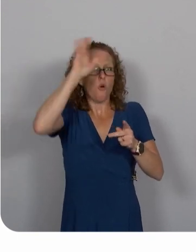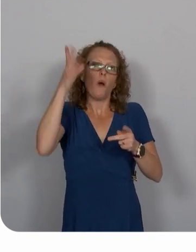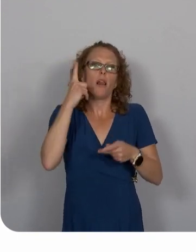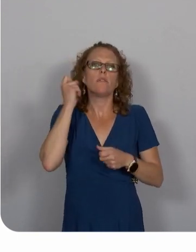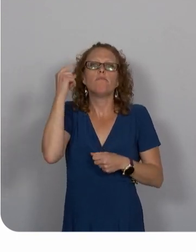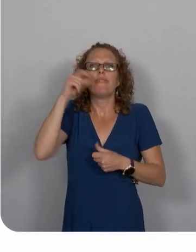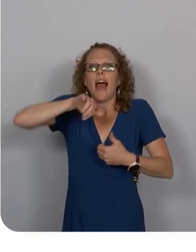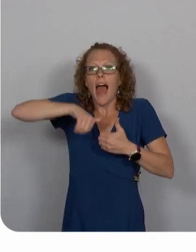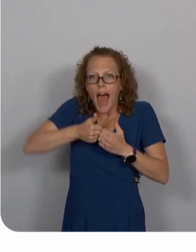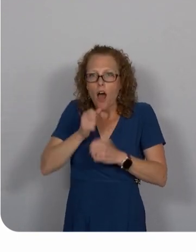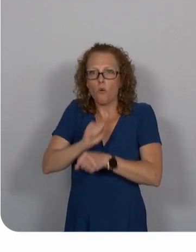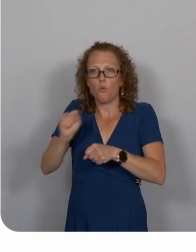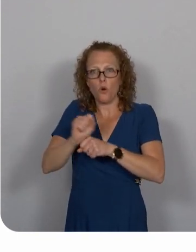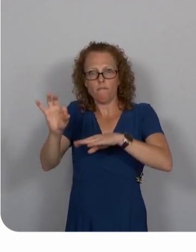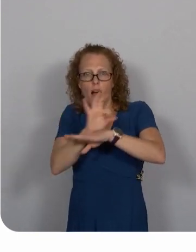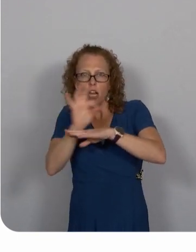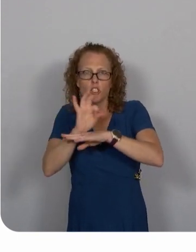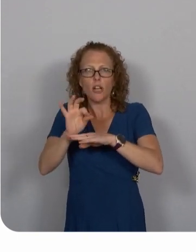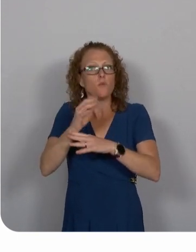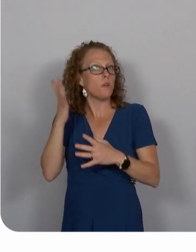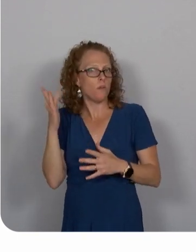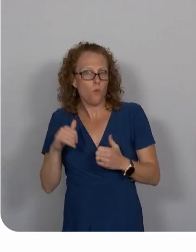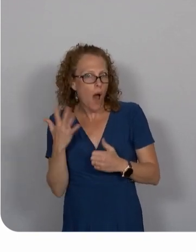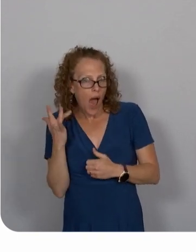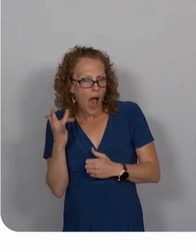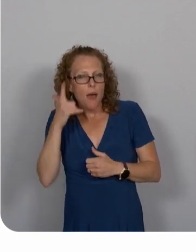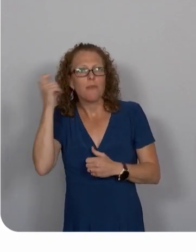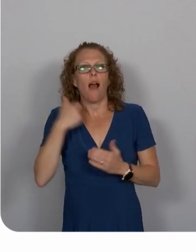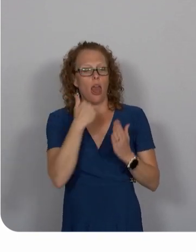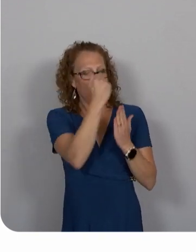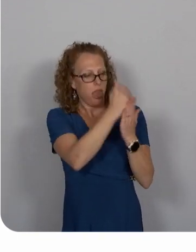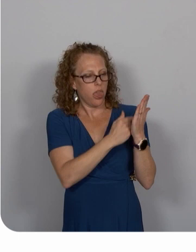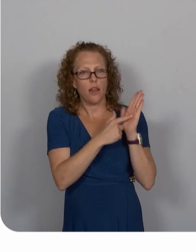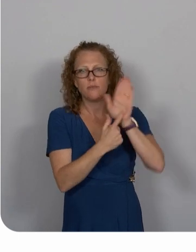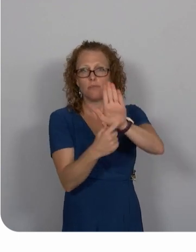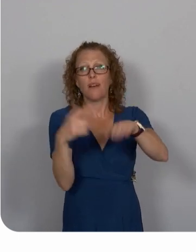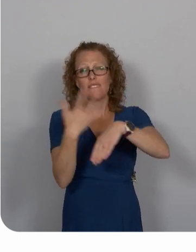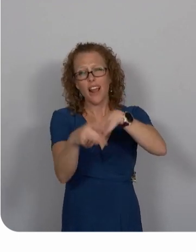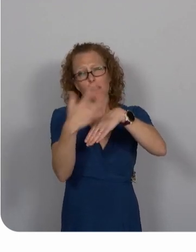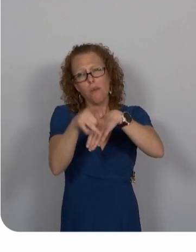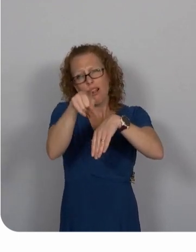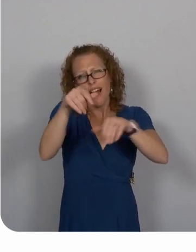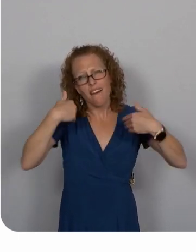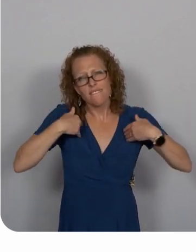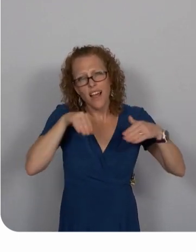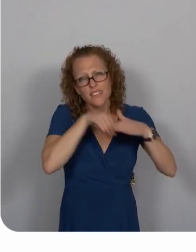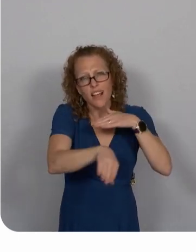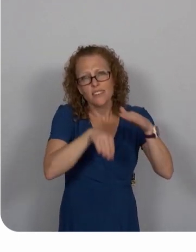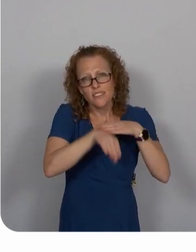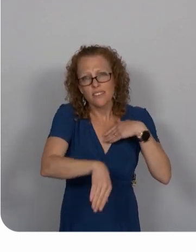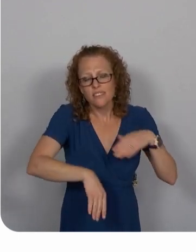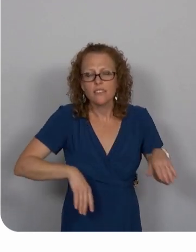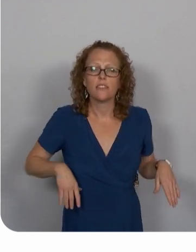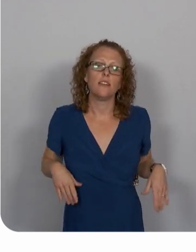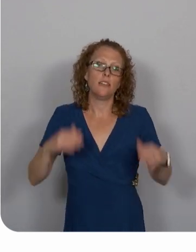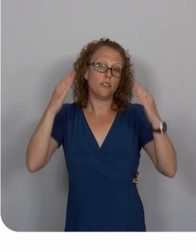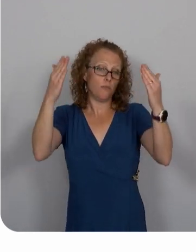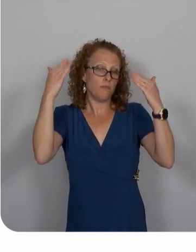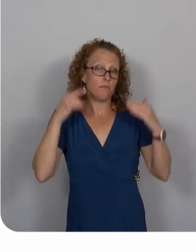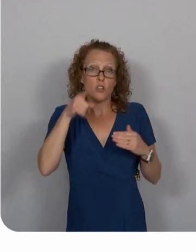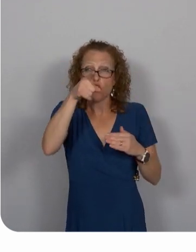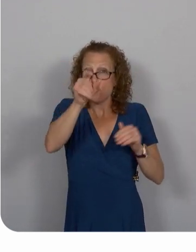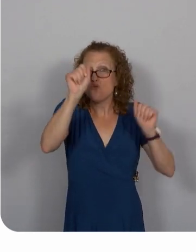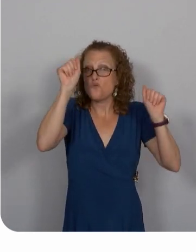Large language models are amazing pieces of technology, and you can integrate them with other software services like search engines